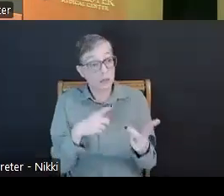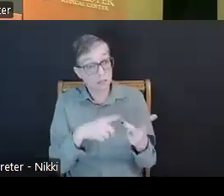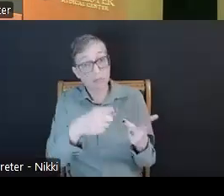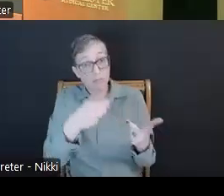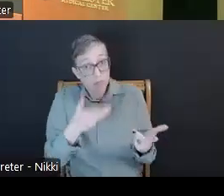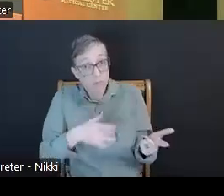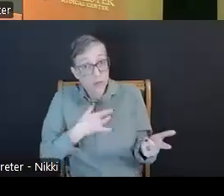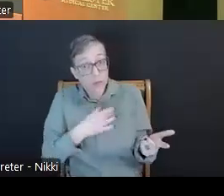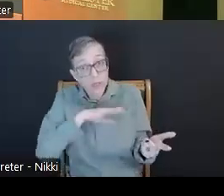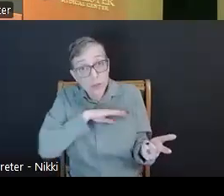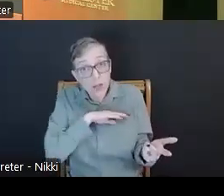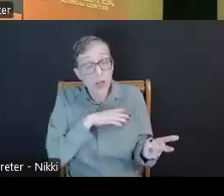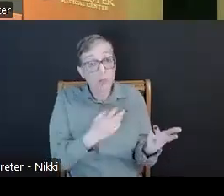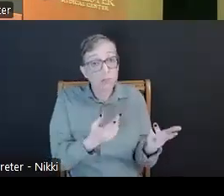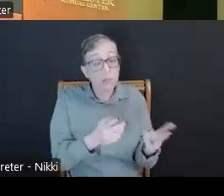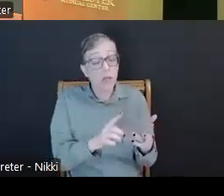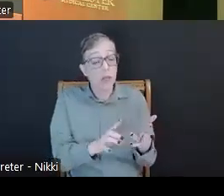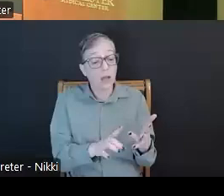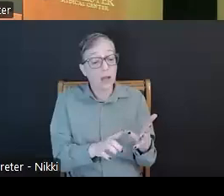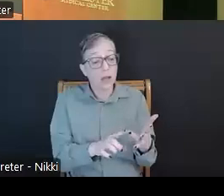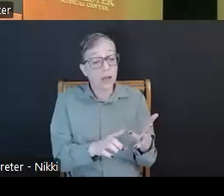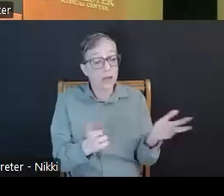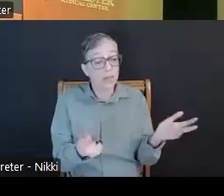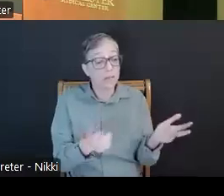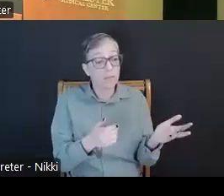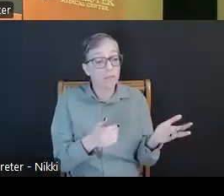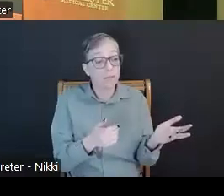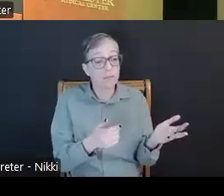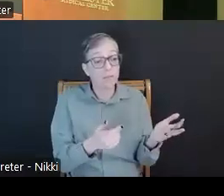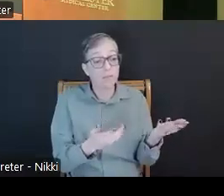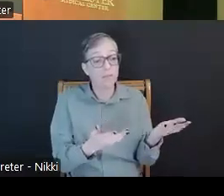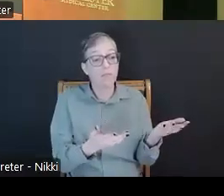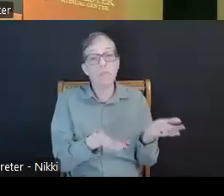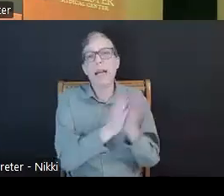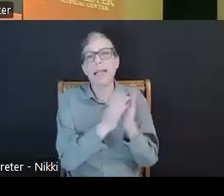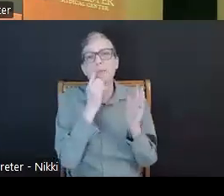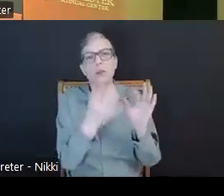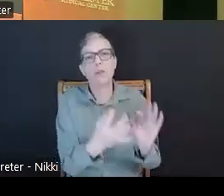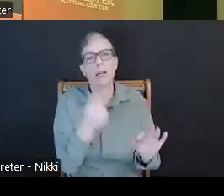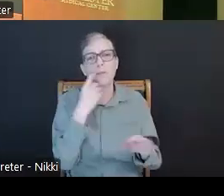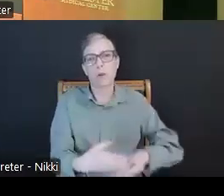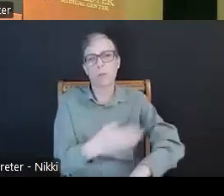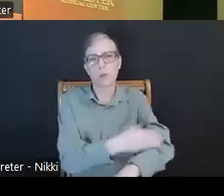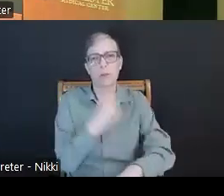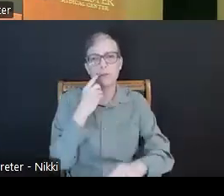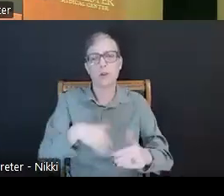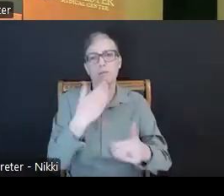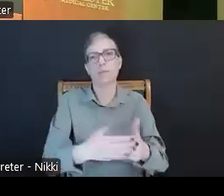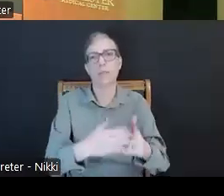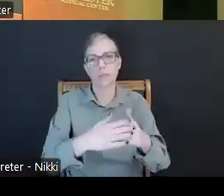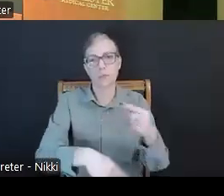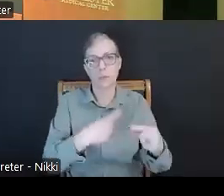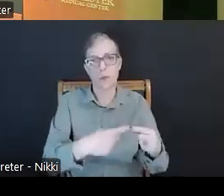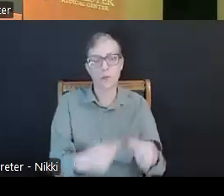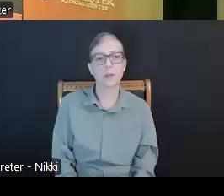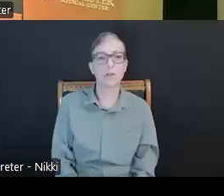project or experience? And I also asked for some feedback about how can we make this better for the next group. I asked a variety of different